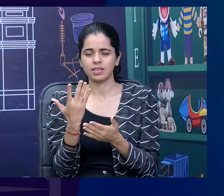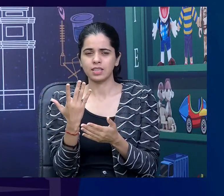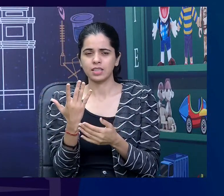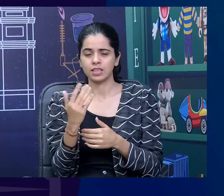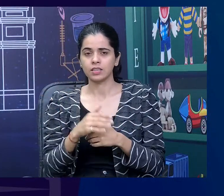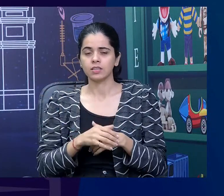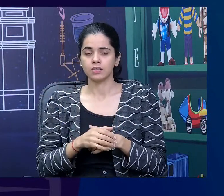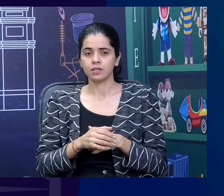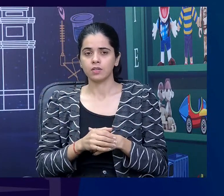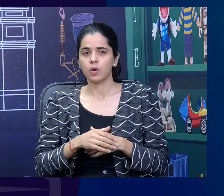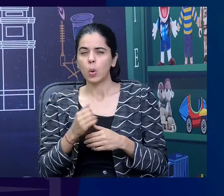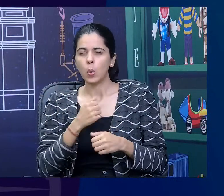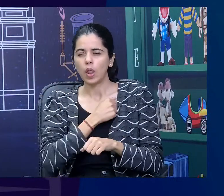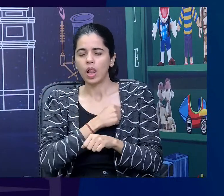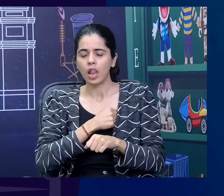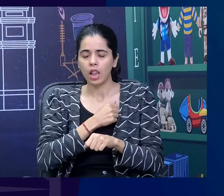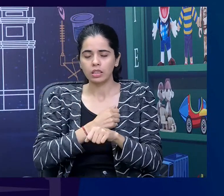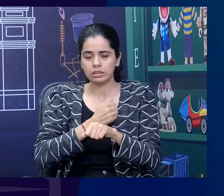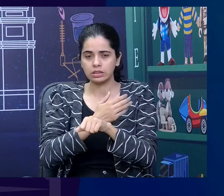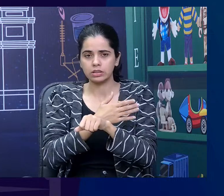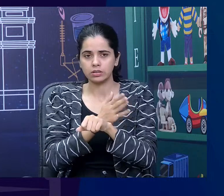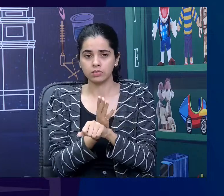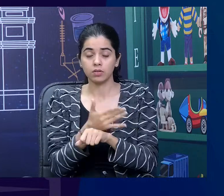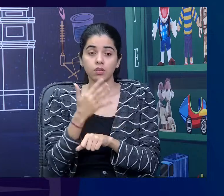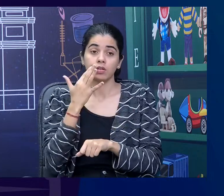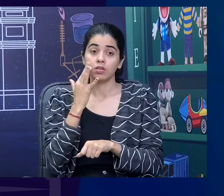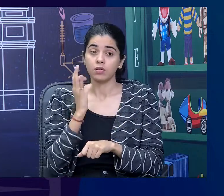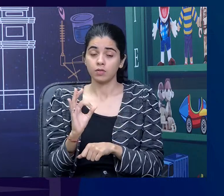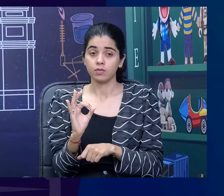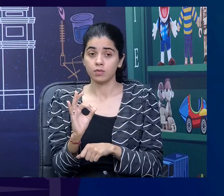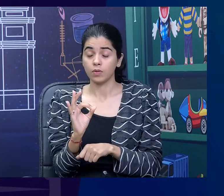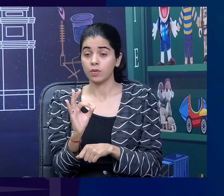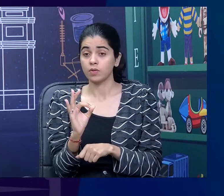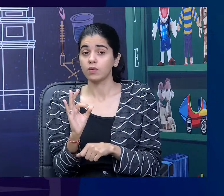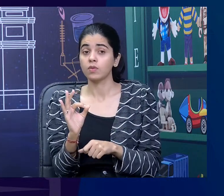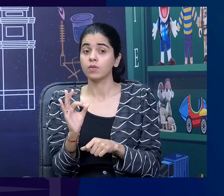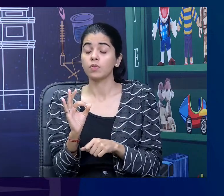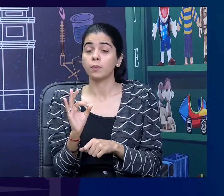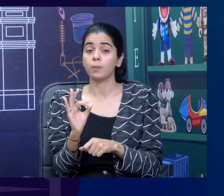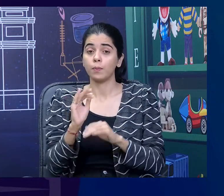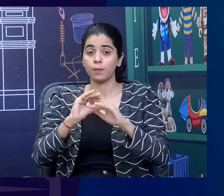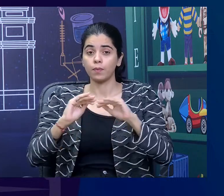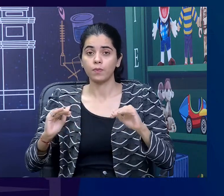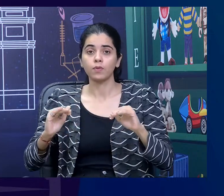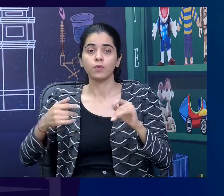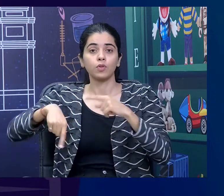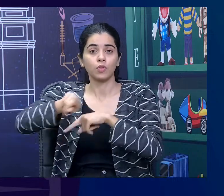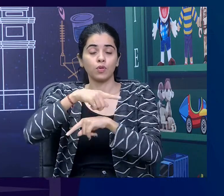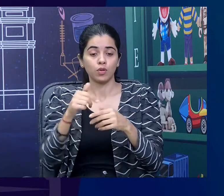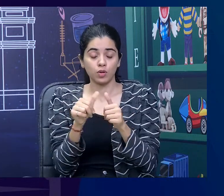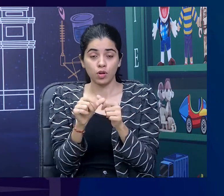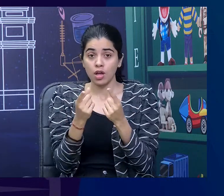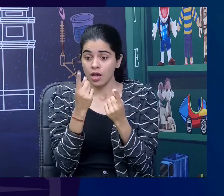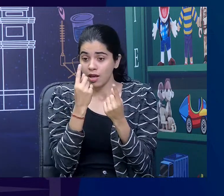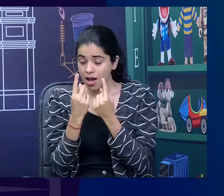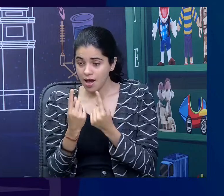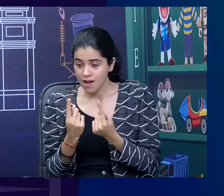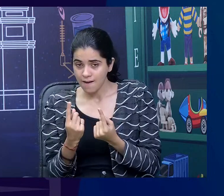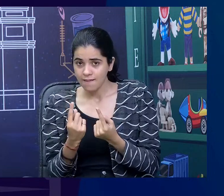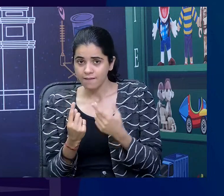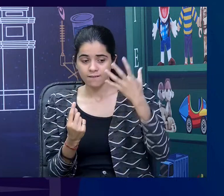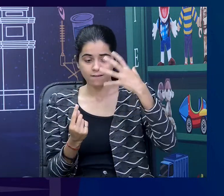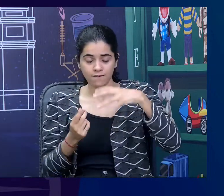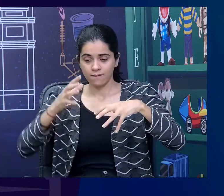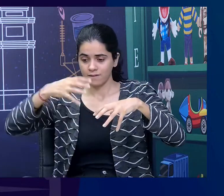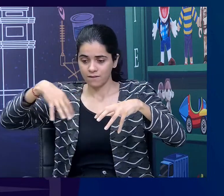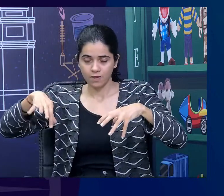ma'am. Oh, sorry. But most important thing is I would like them to go into the evaluation process where the differentiation is